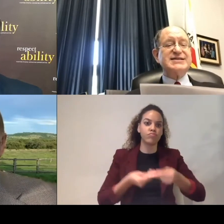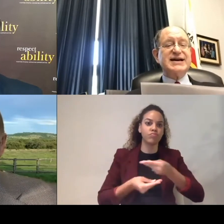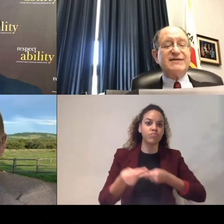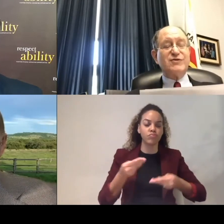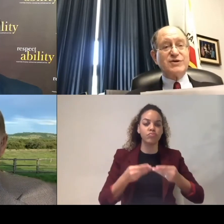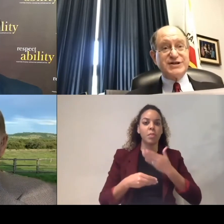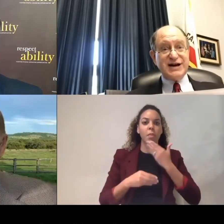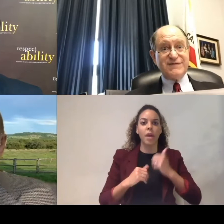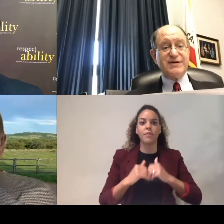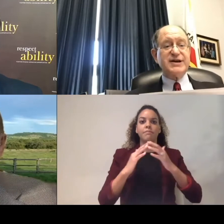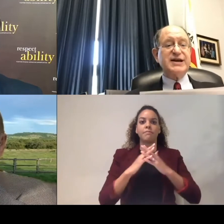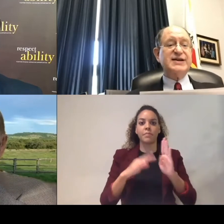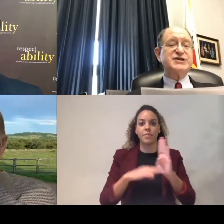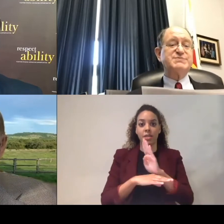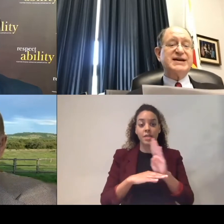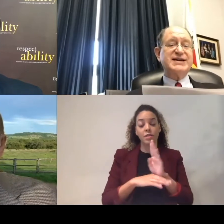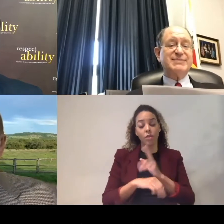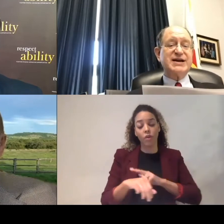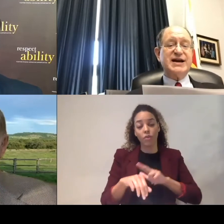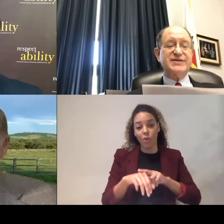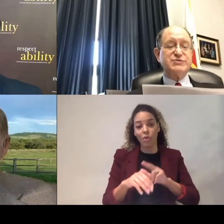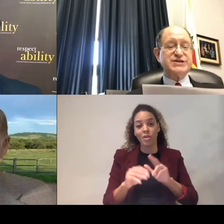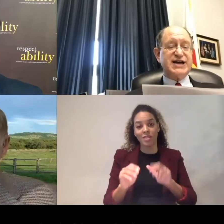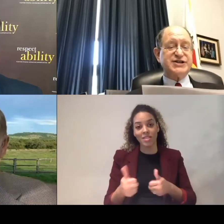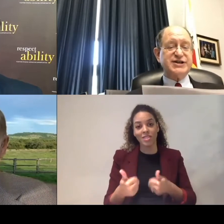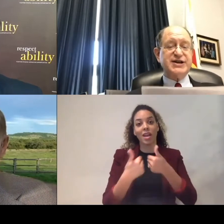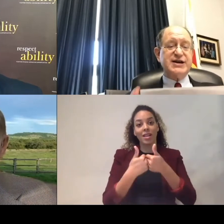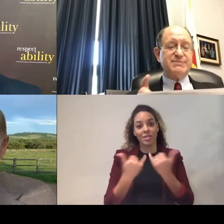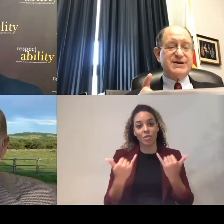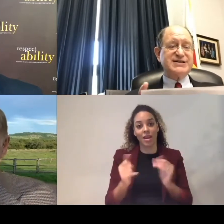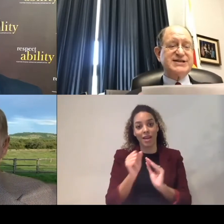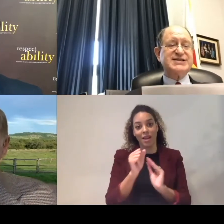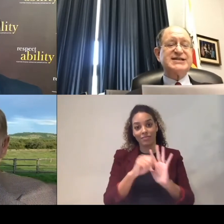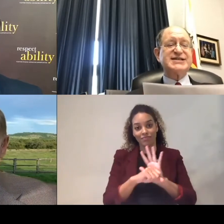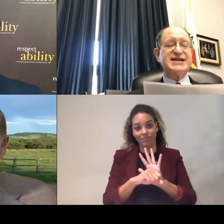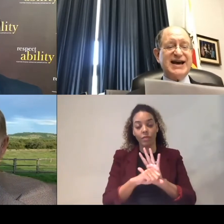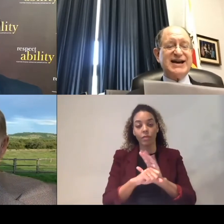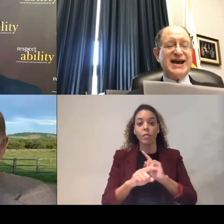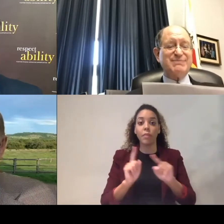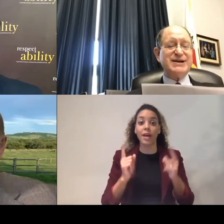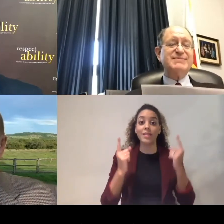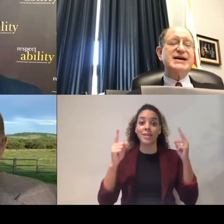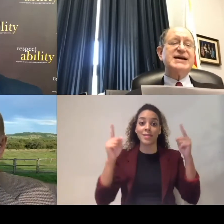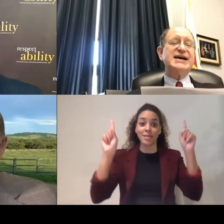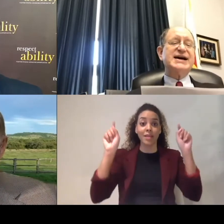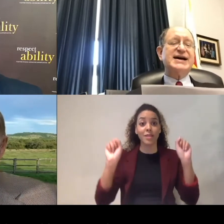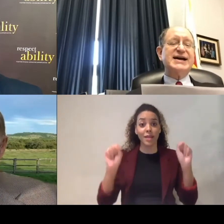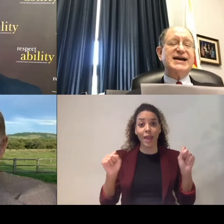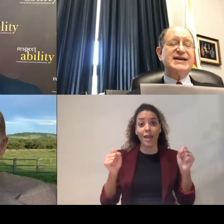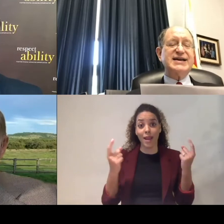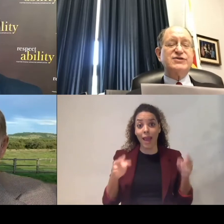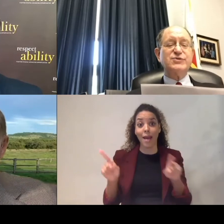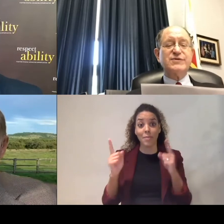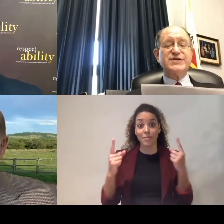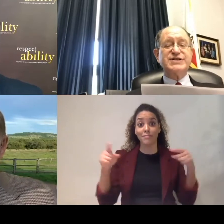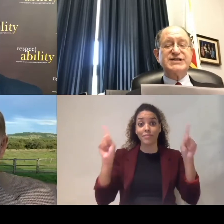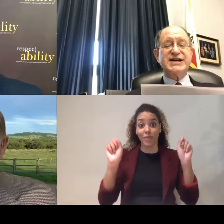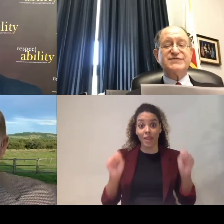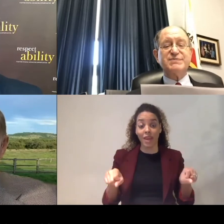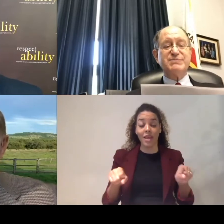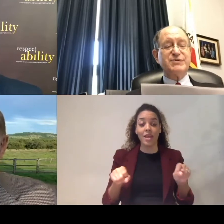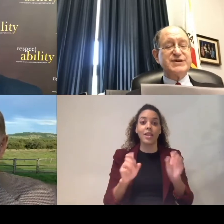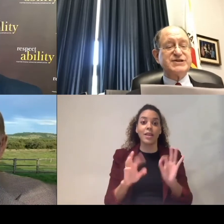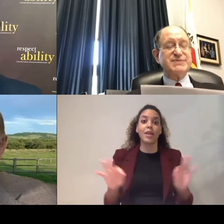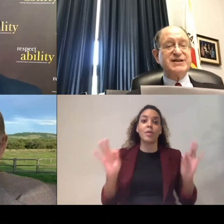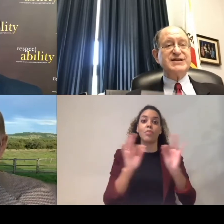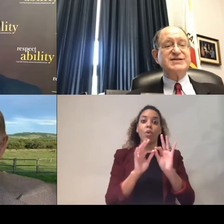It's, of course, tougher in this pandemic and this recession, but success can happen. A key tool for success for